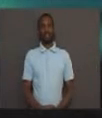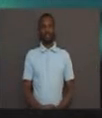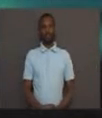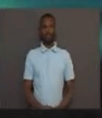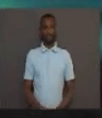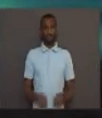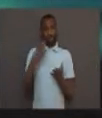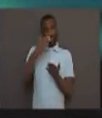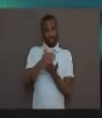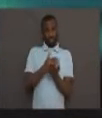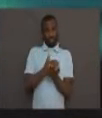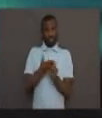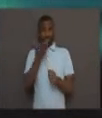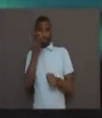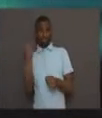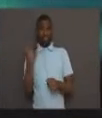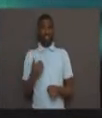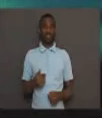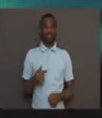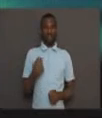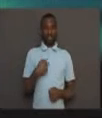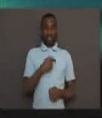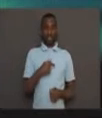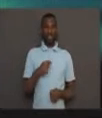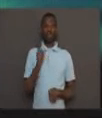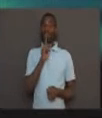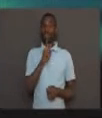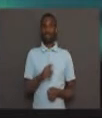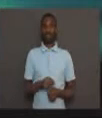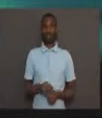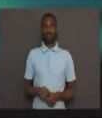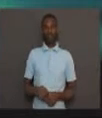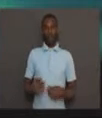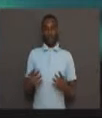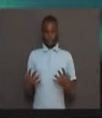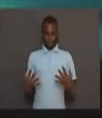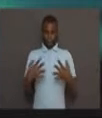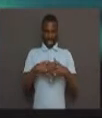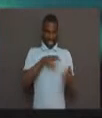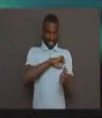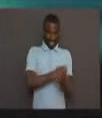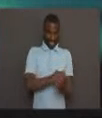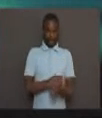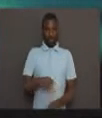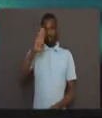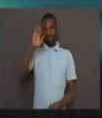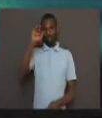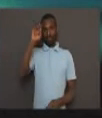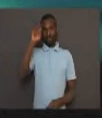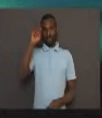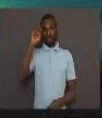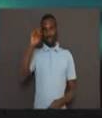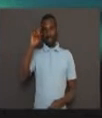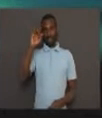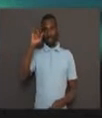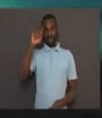Several lessons ago, you were introduced to the phrase binding energy, and